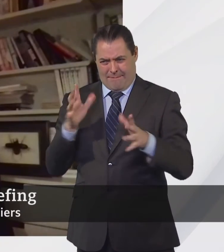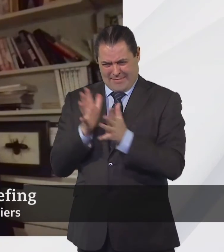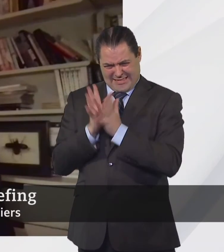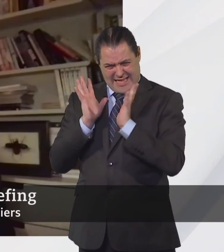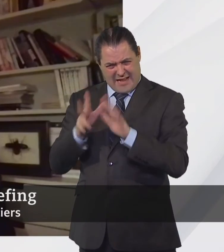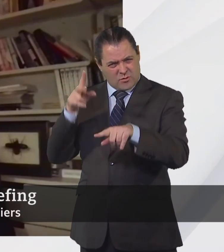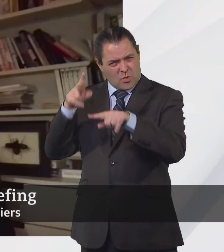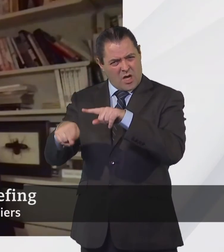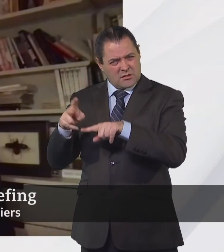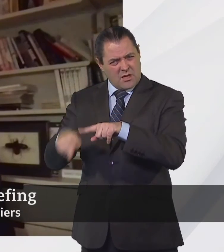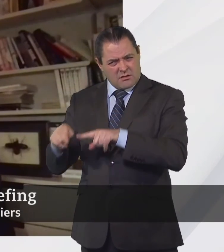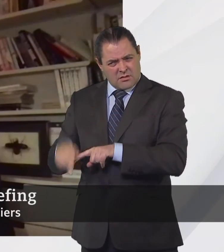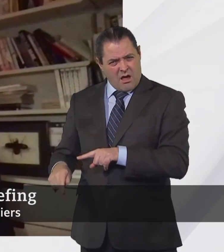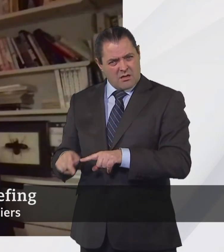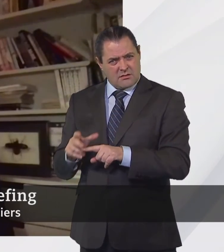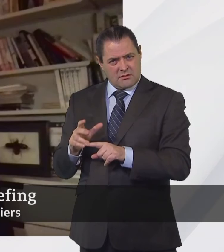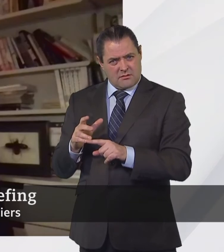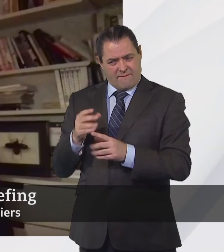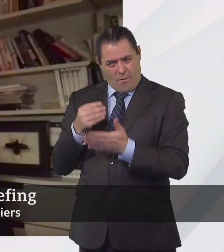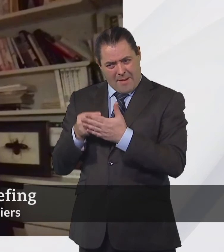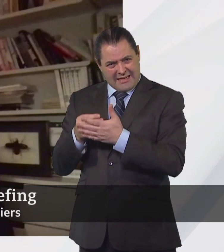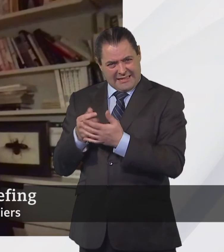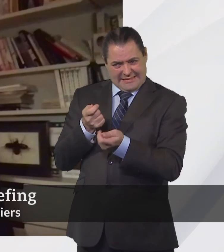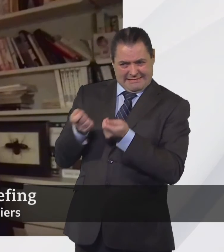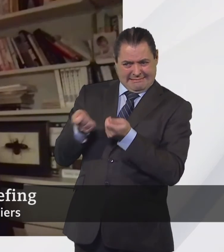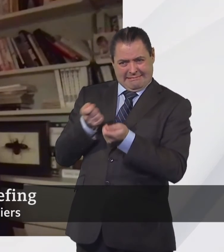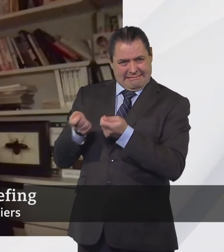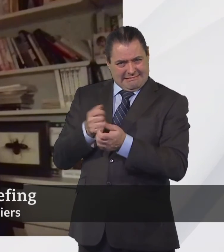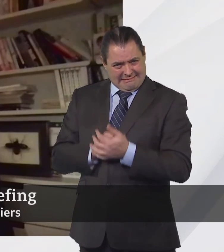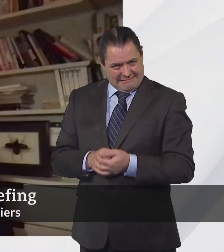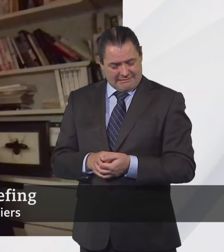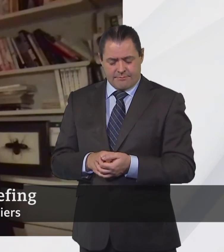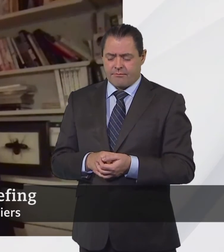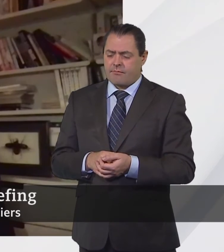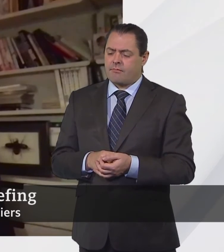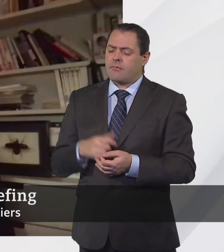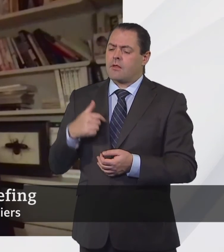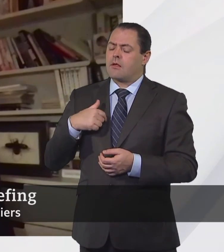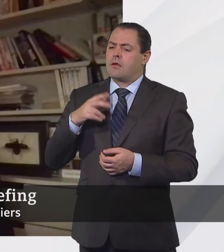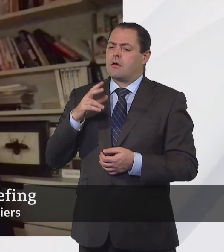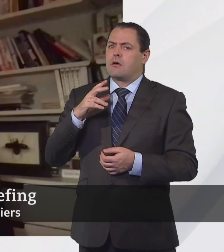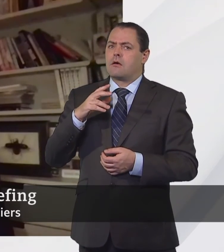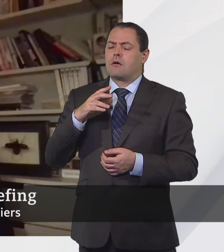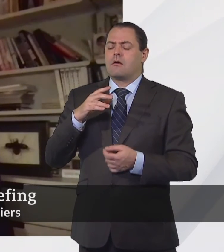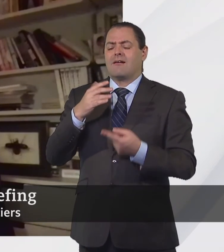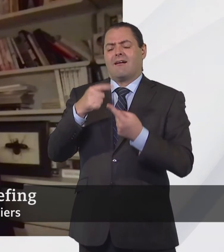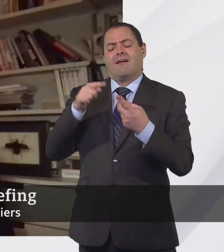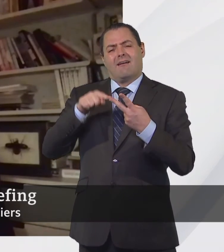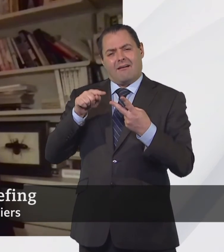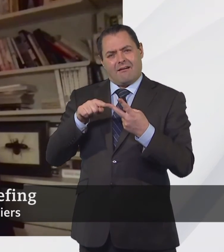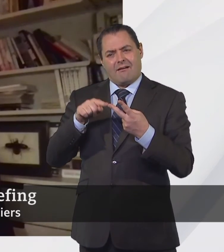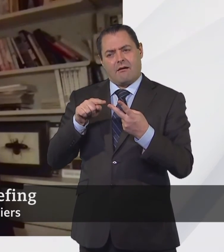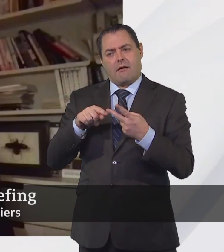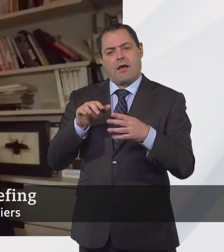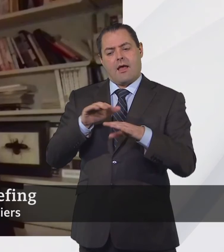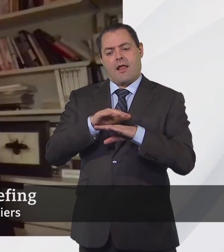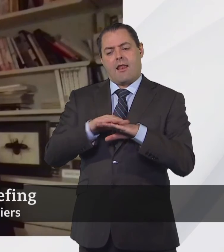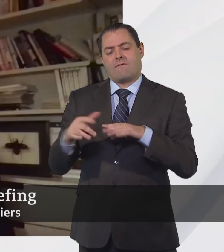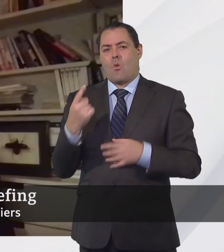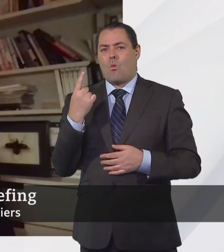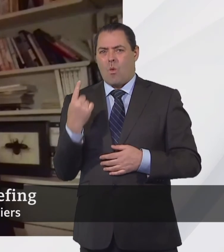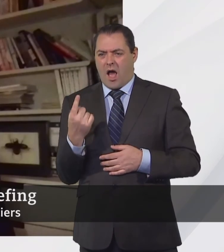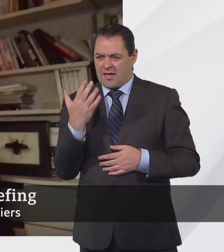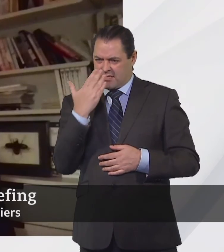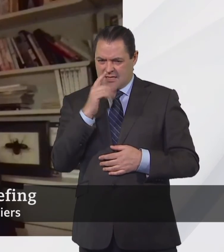regional restrictions, only the Isles of Scilly and Wight and Cornwall are in the lowest areas of